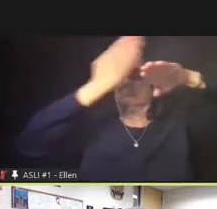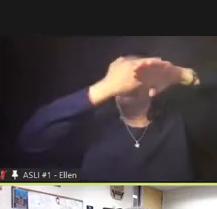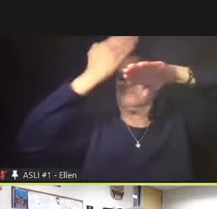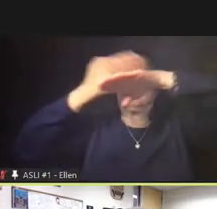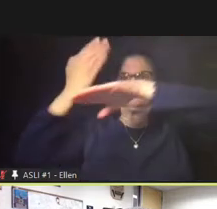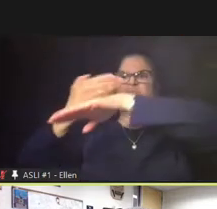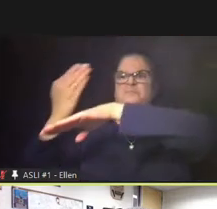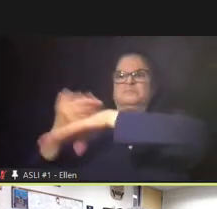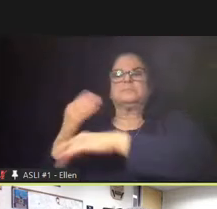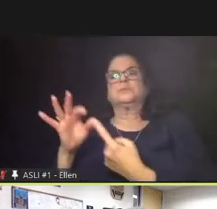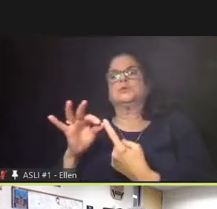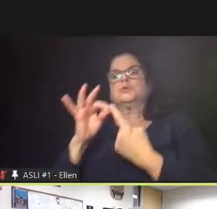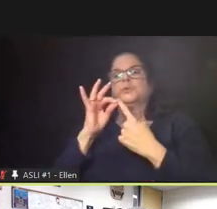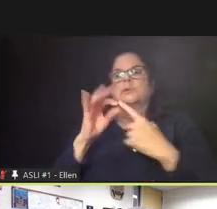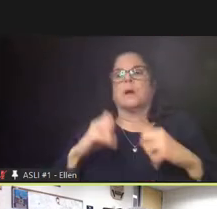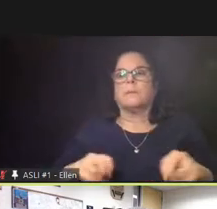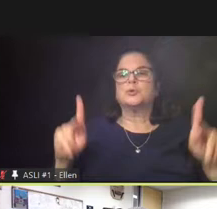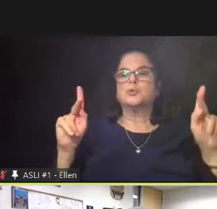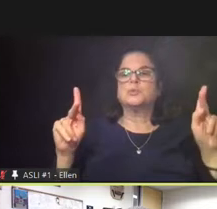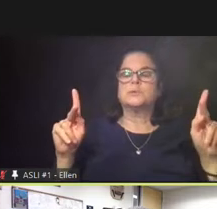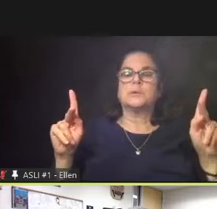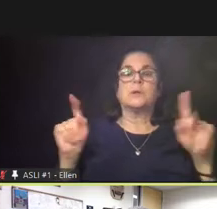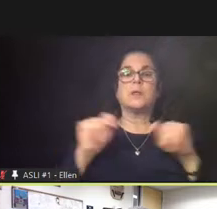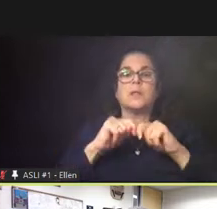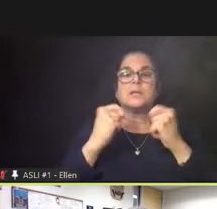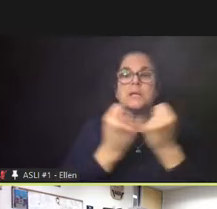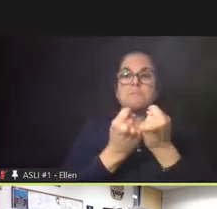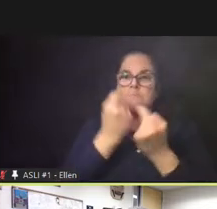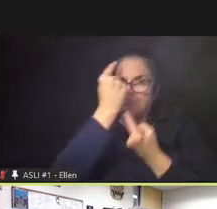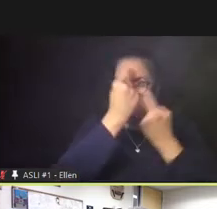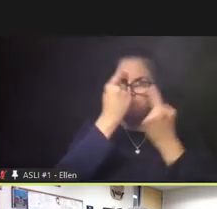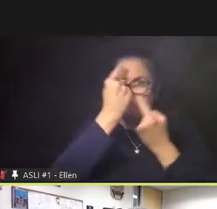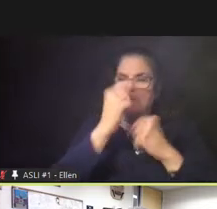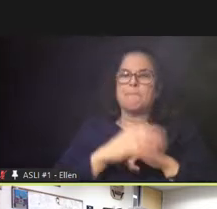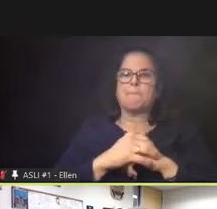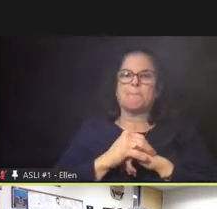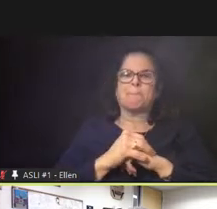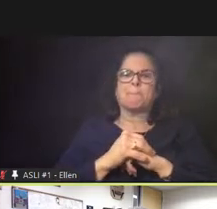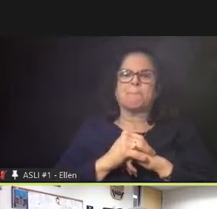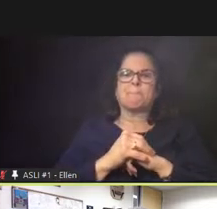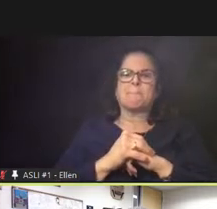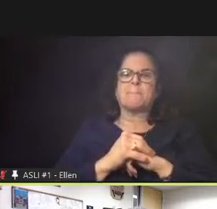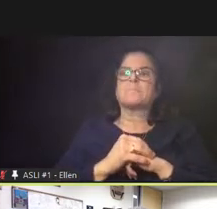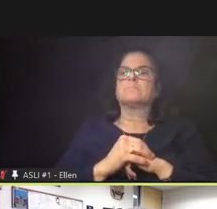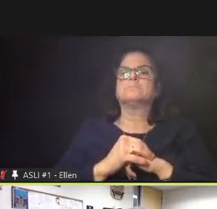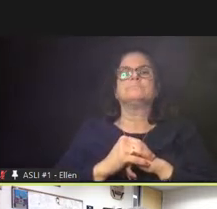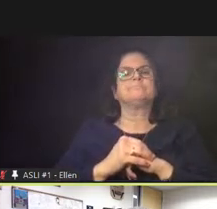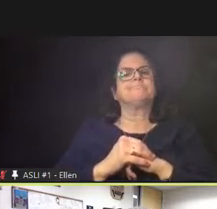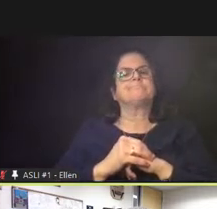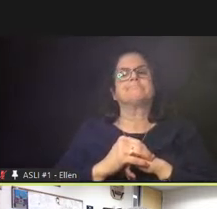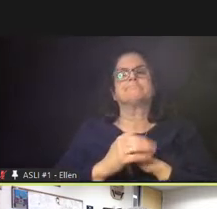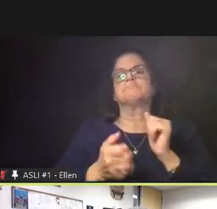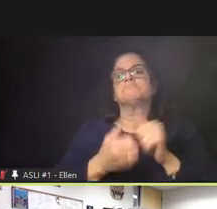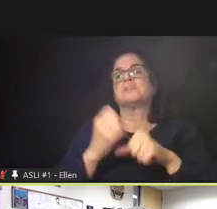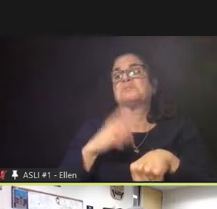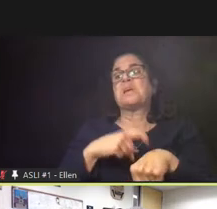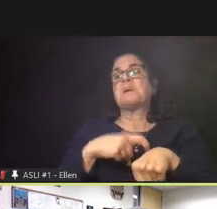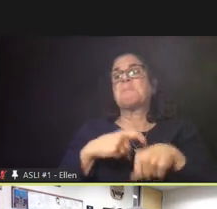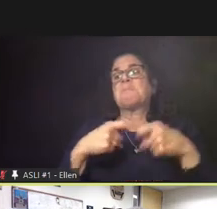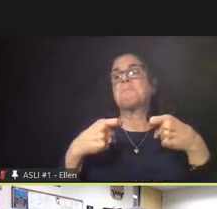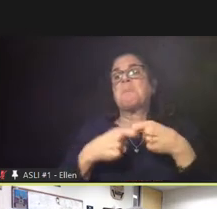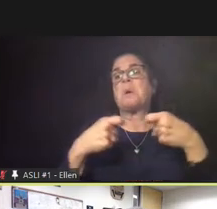unique opportunity that the team thought very thoughtfully about this. This is an area that typically just traction power upgrades in and of itself would